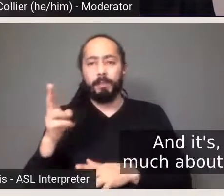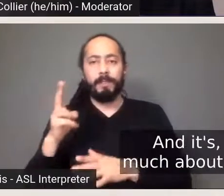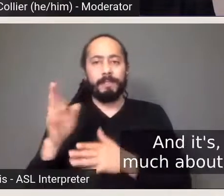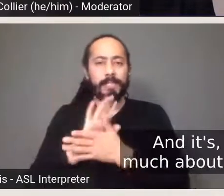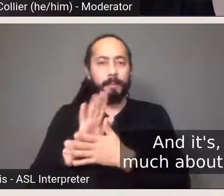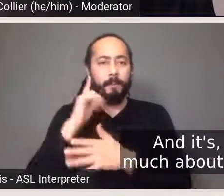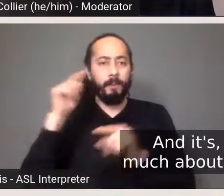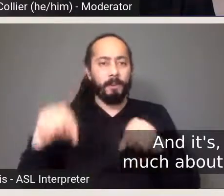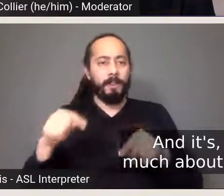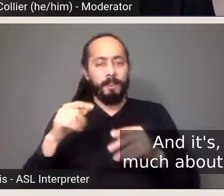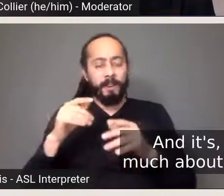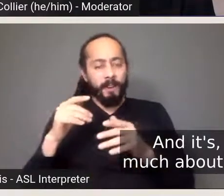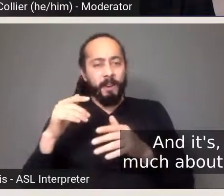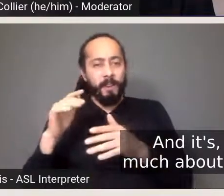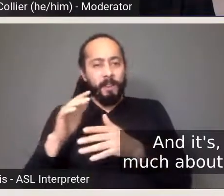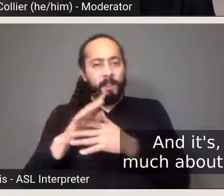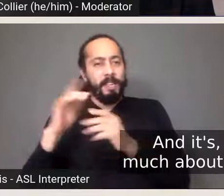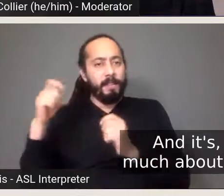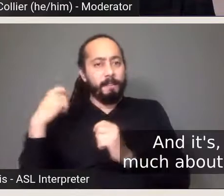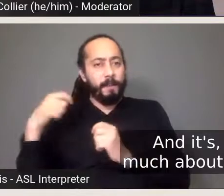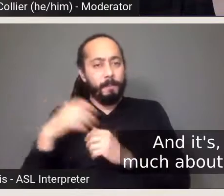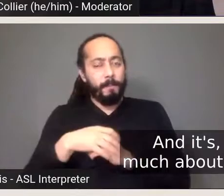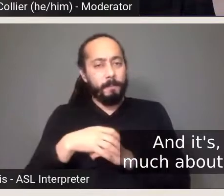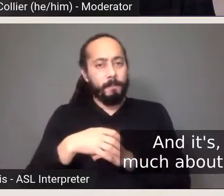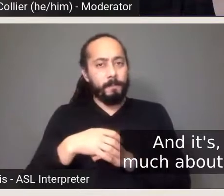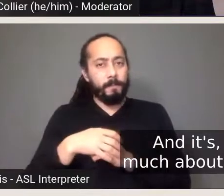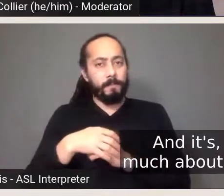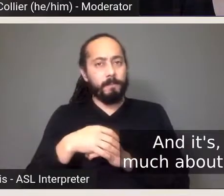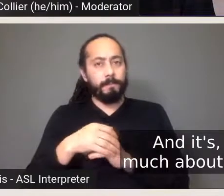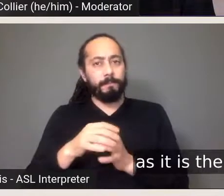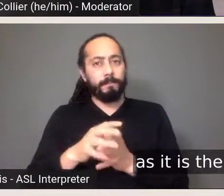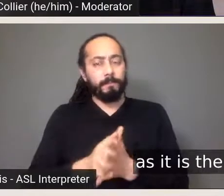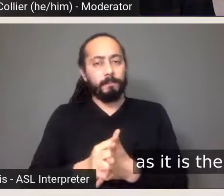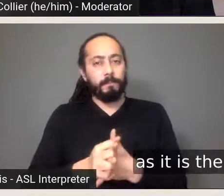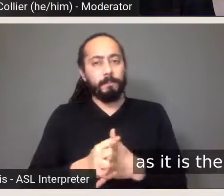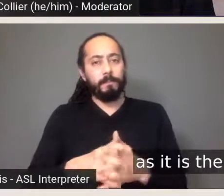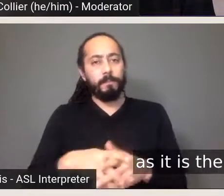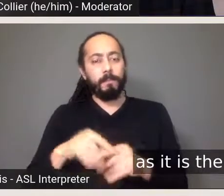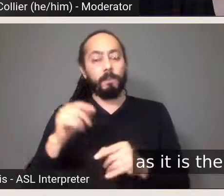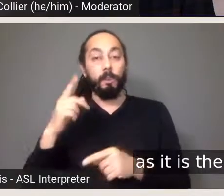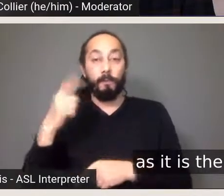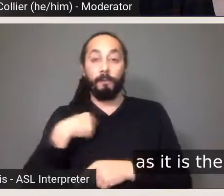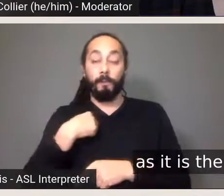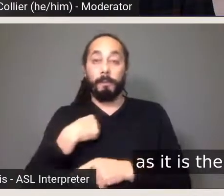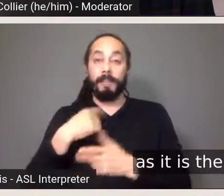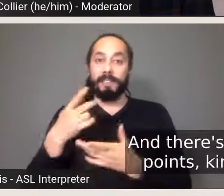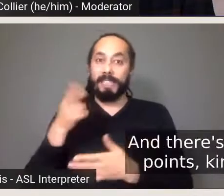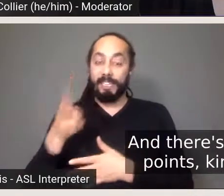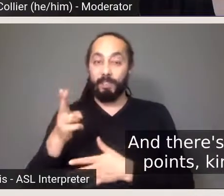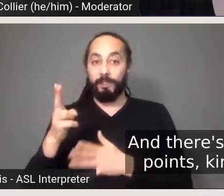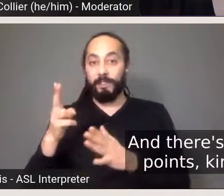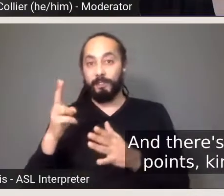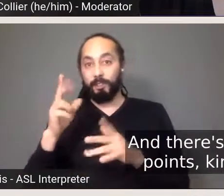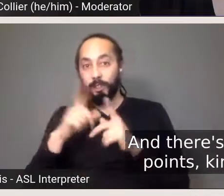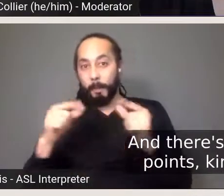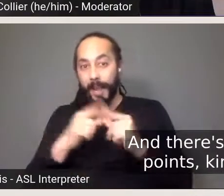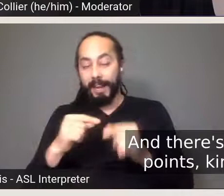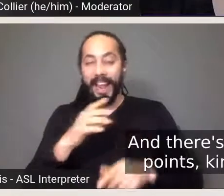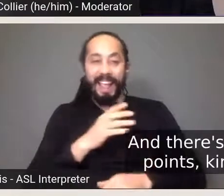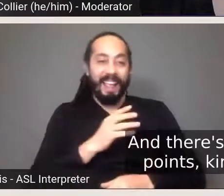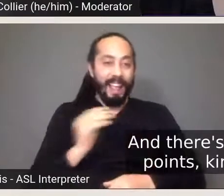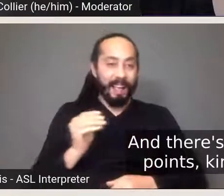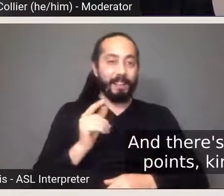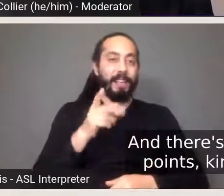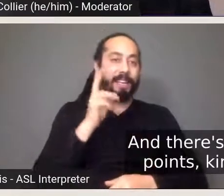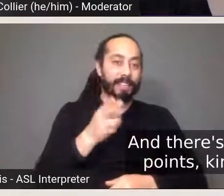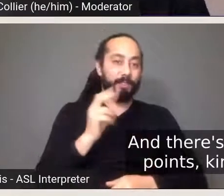And it's, I think, to me, as much about the history of Japan as it is the history of cinema. And there's so many reference